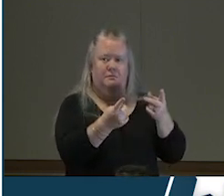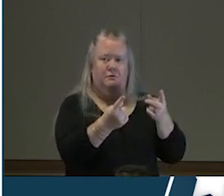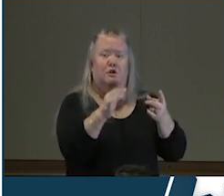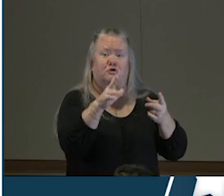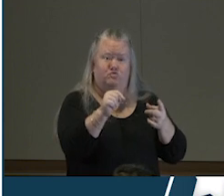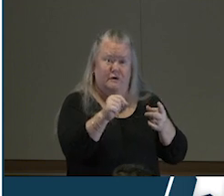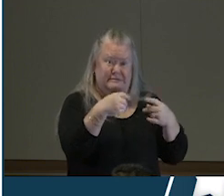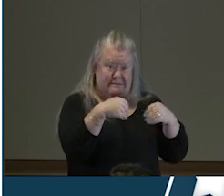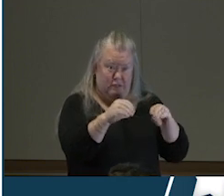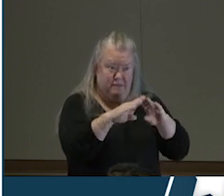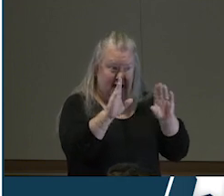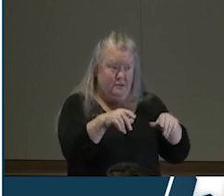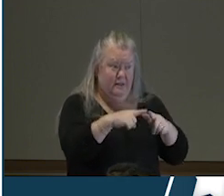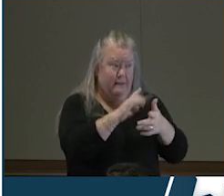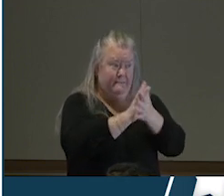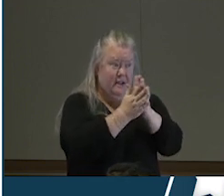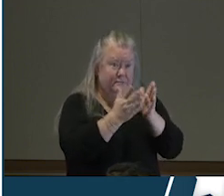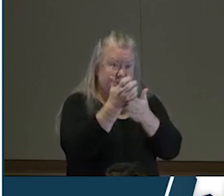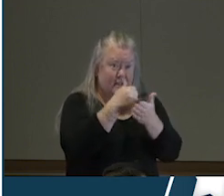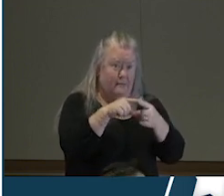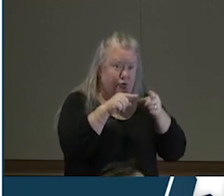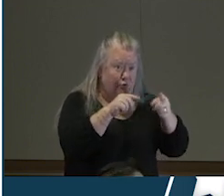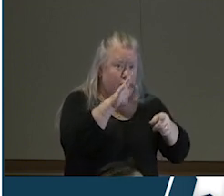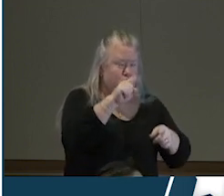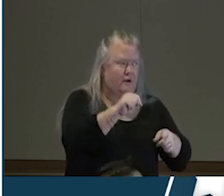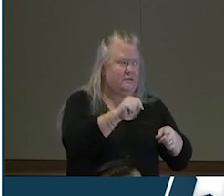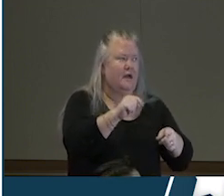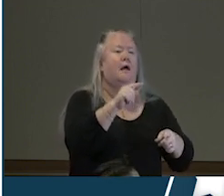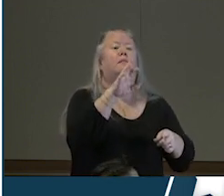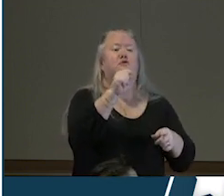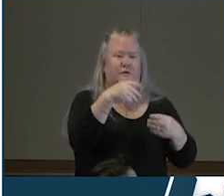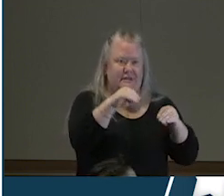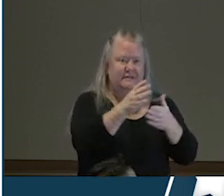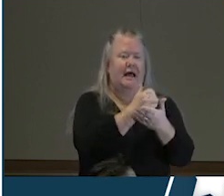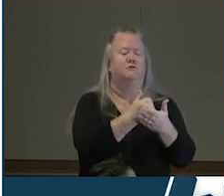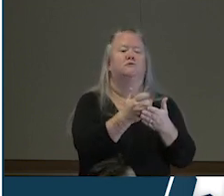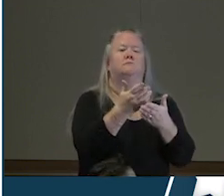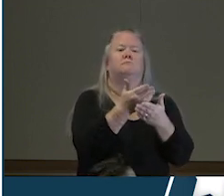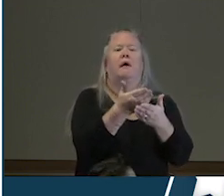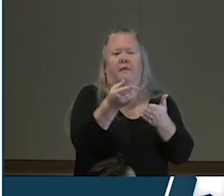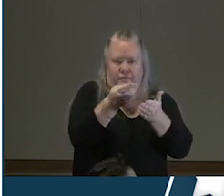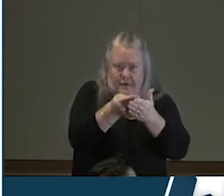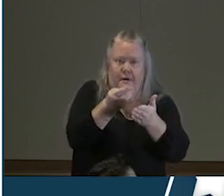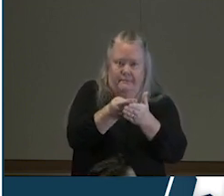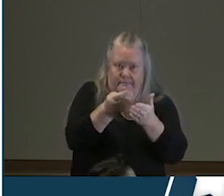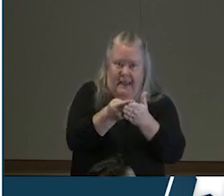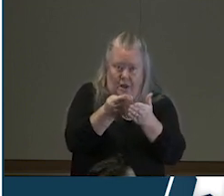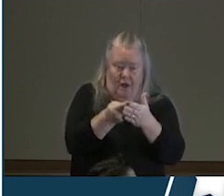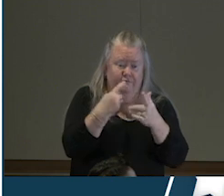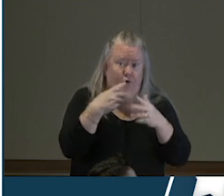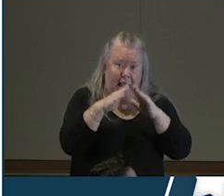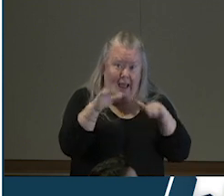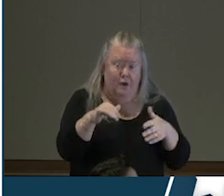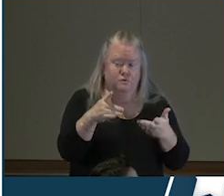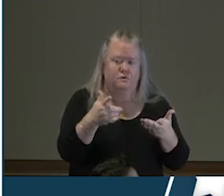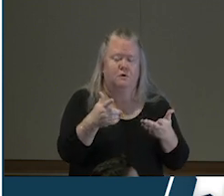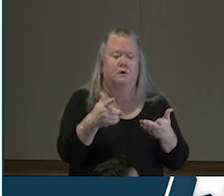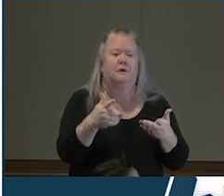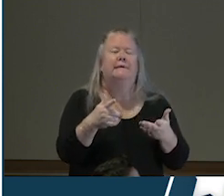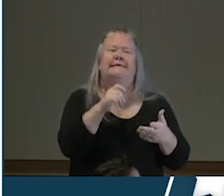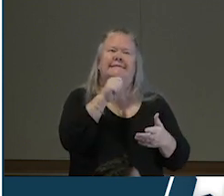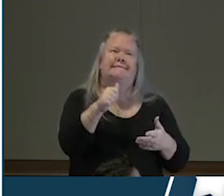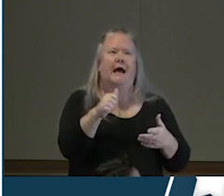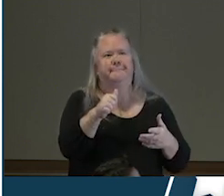trust sells the house, that becomes income to The trust sells the house, the asset, the payoff of the house. So it's